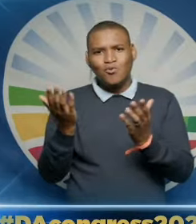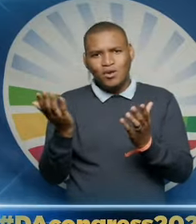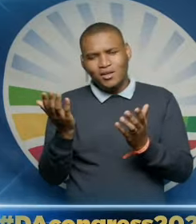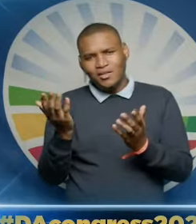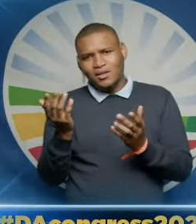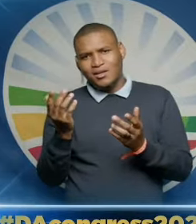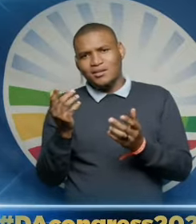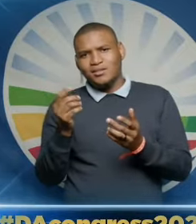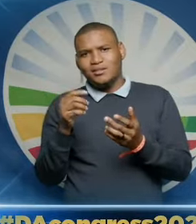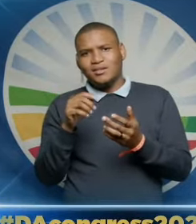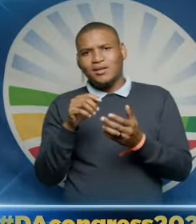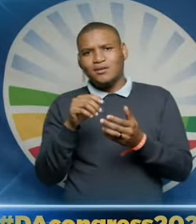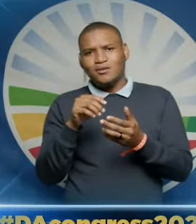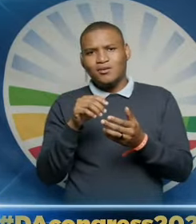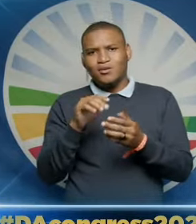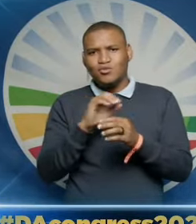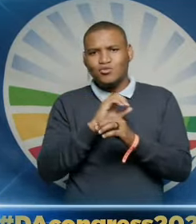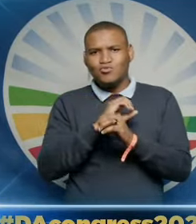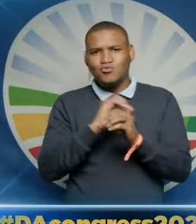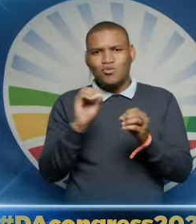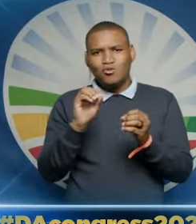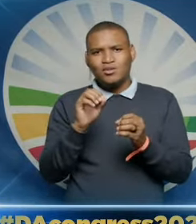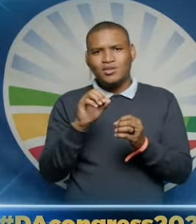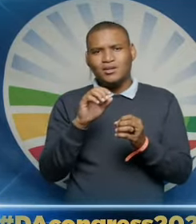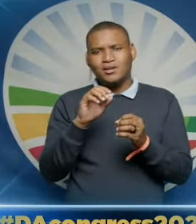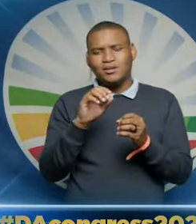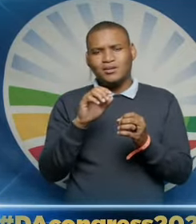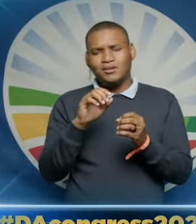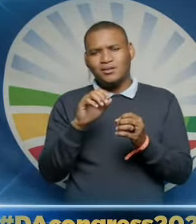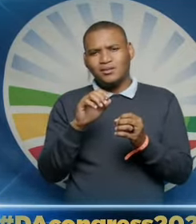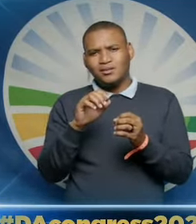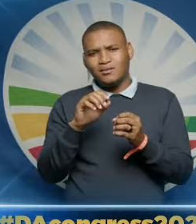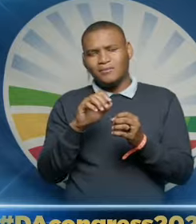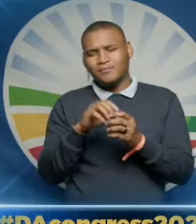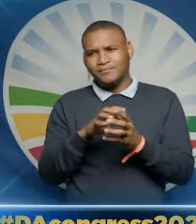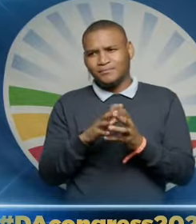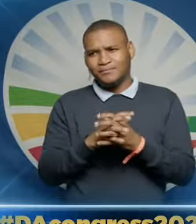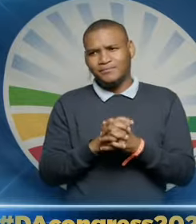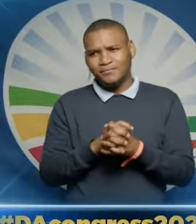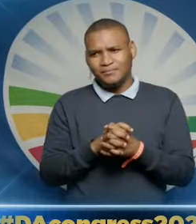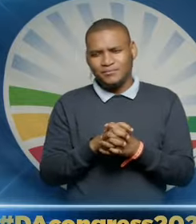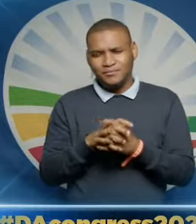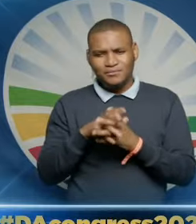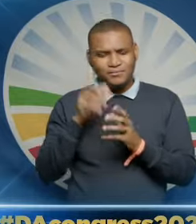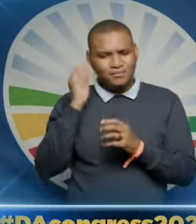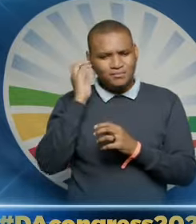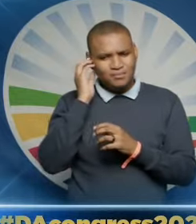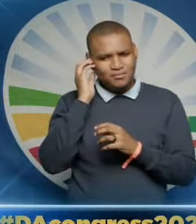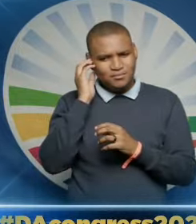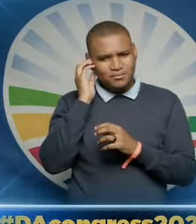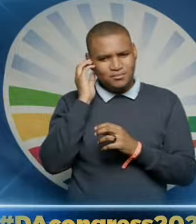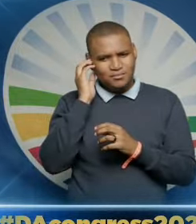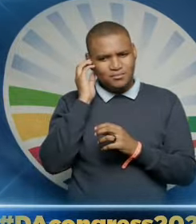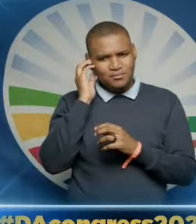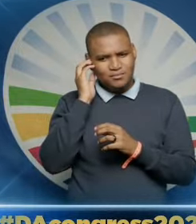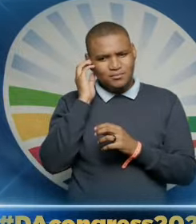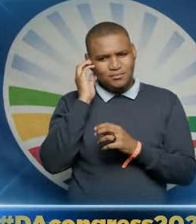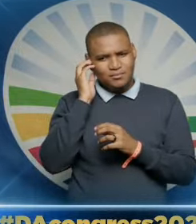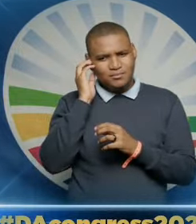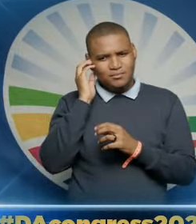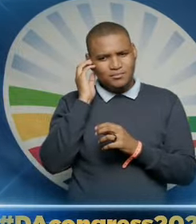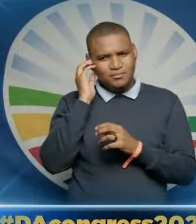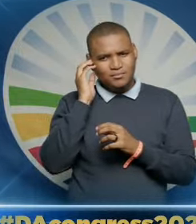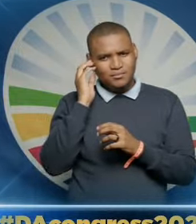Eastern Cape are sitting. It's not a sea of red because the structure is saying no to a particular amendment.